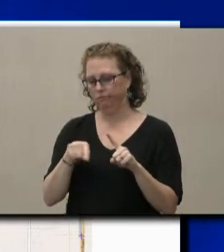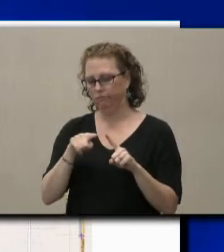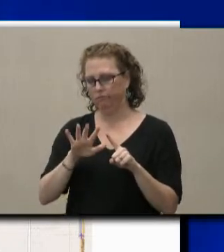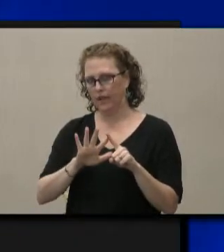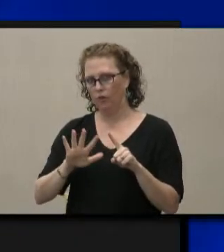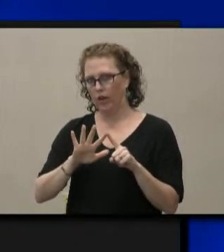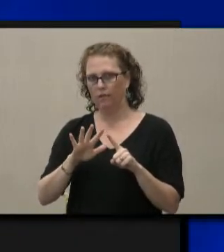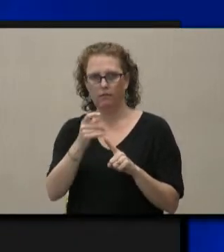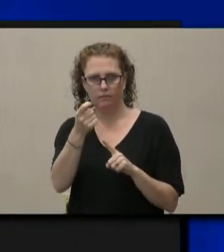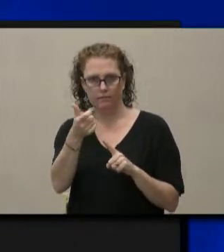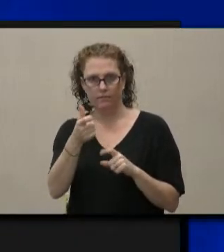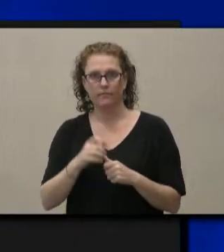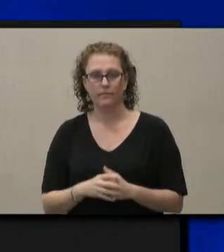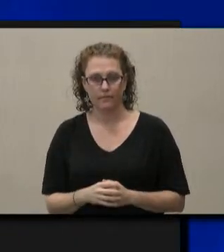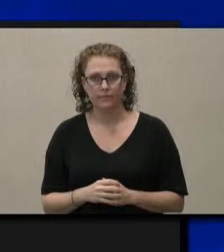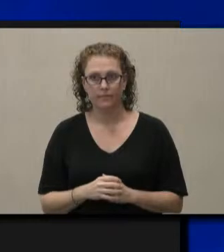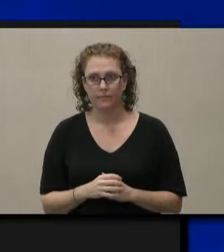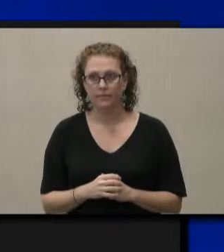Okay.